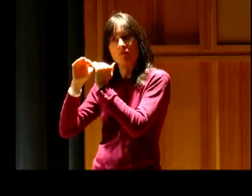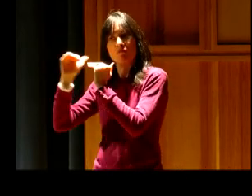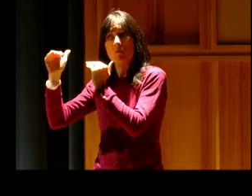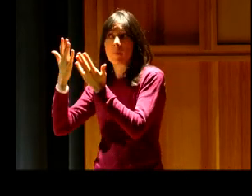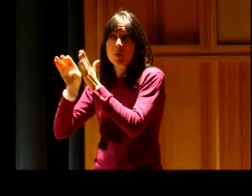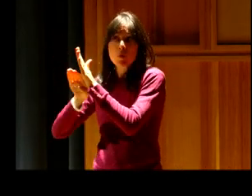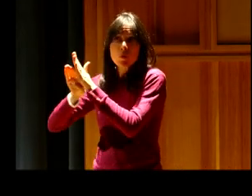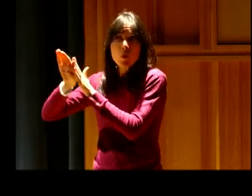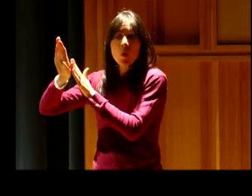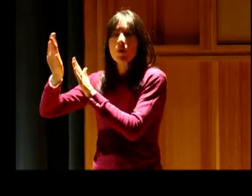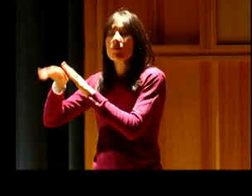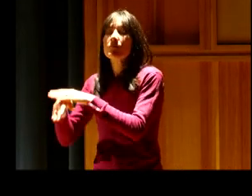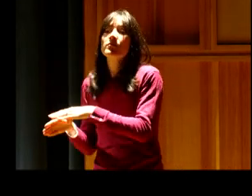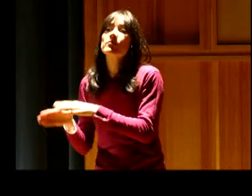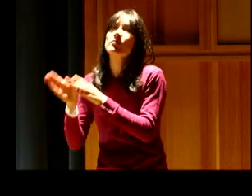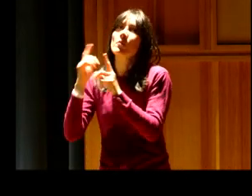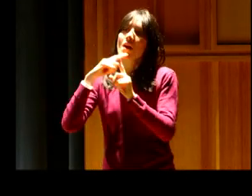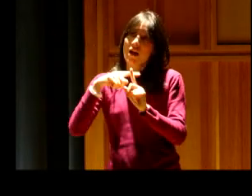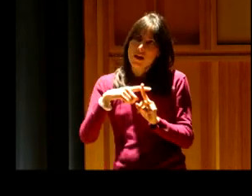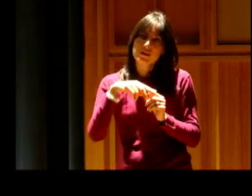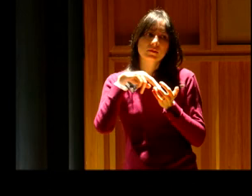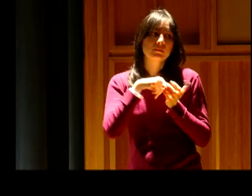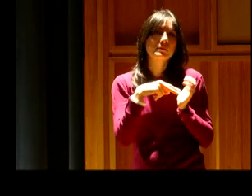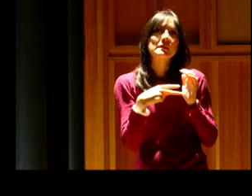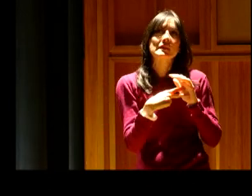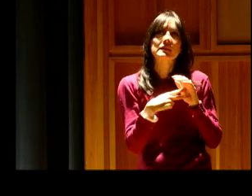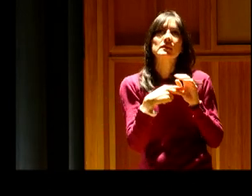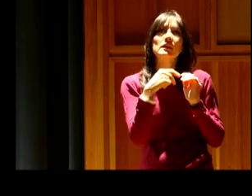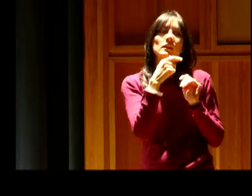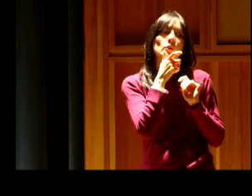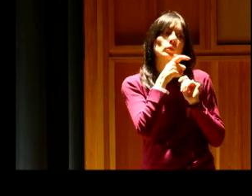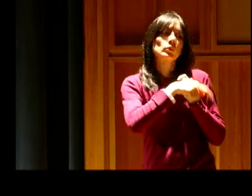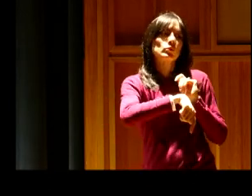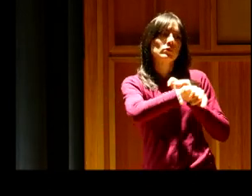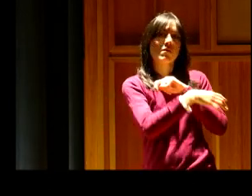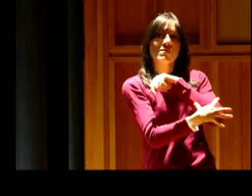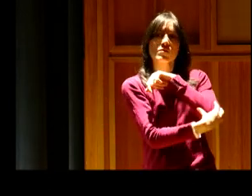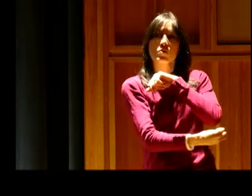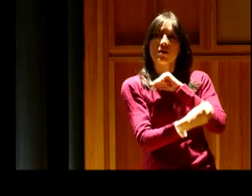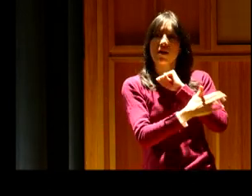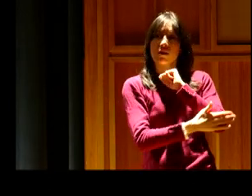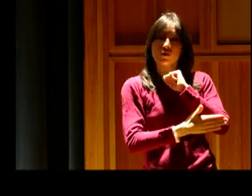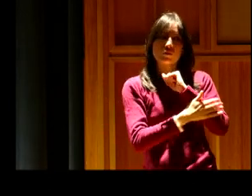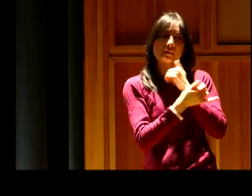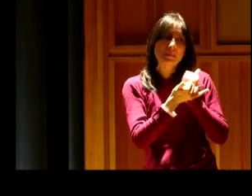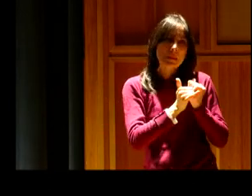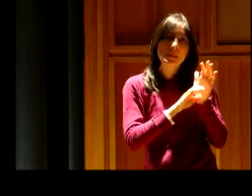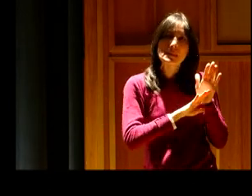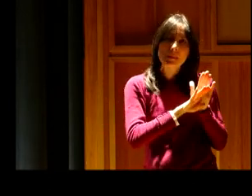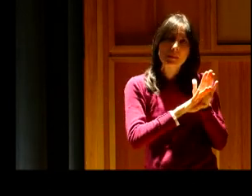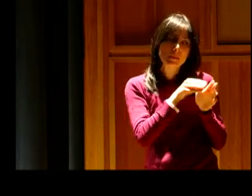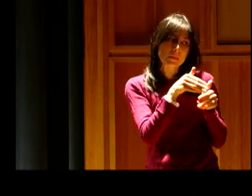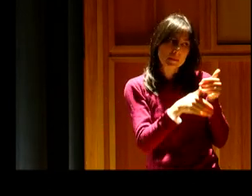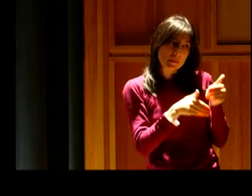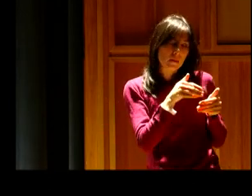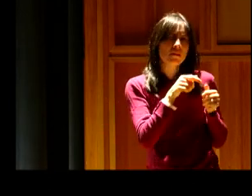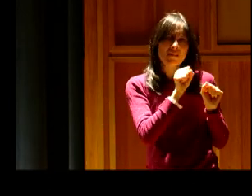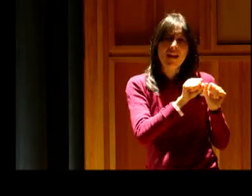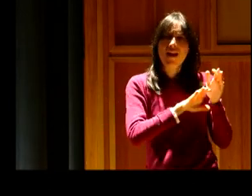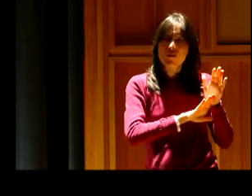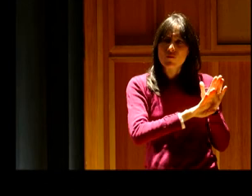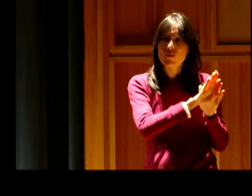it. It's also a vision that allows poorer countries who are developing to also grow